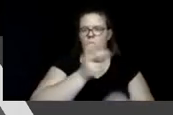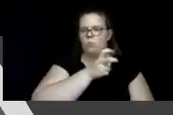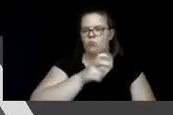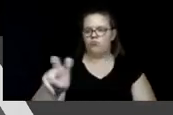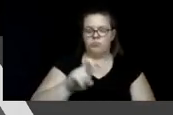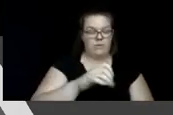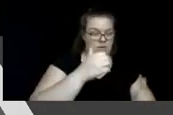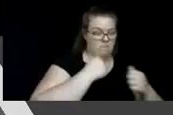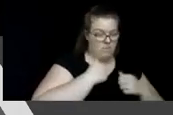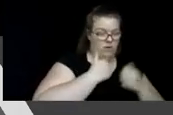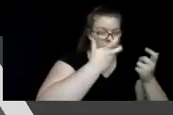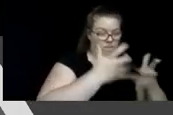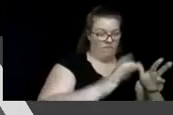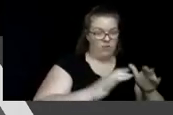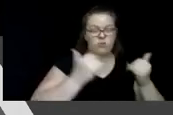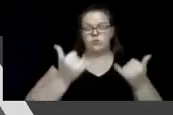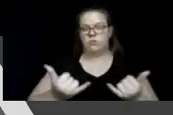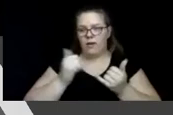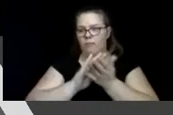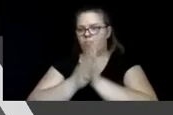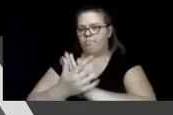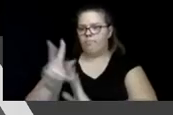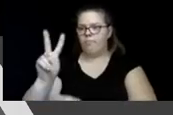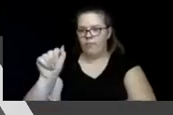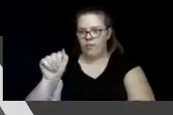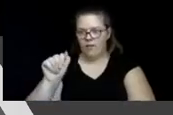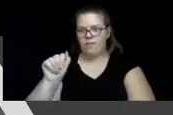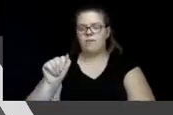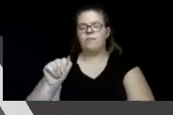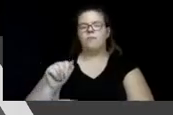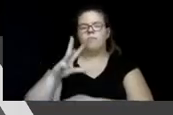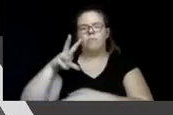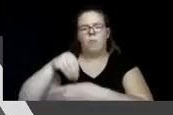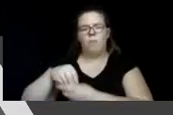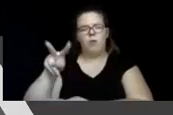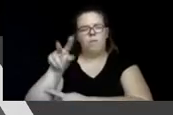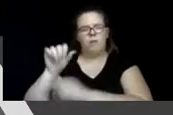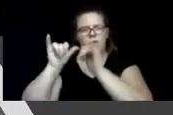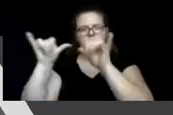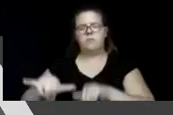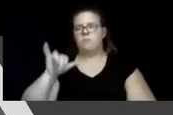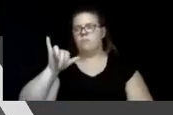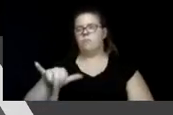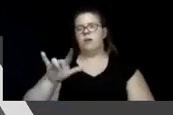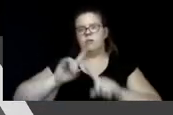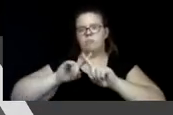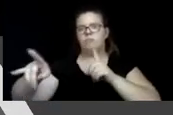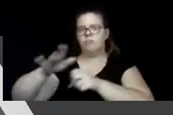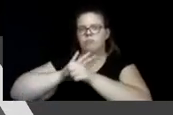the VA system. And that's a whole nother area that does